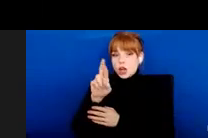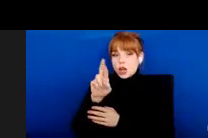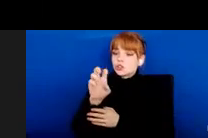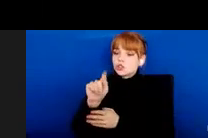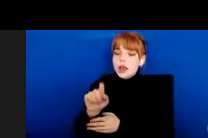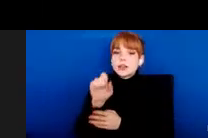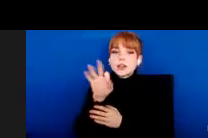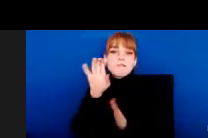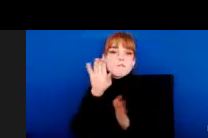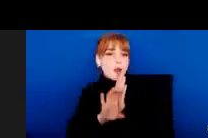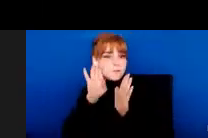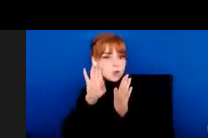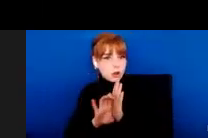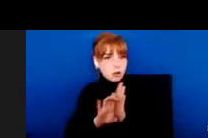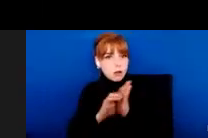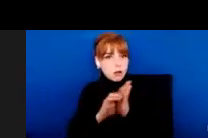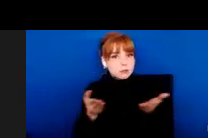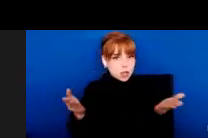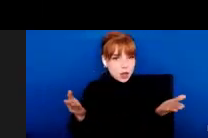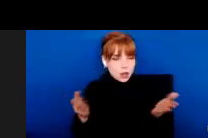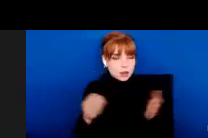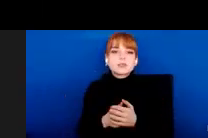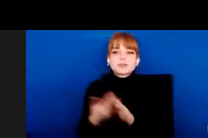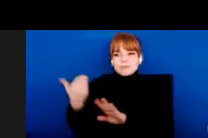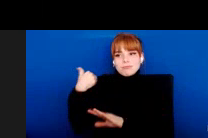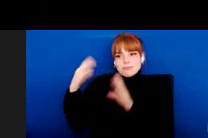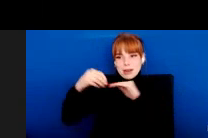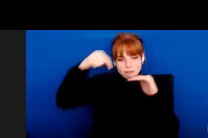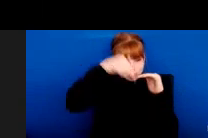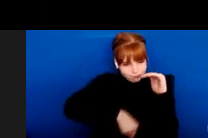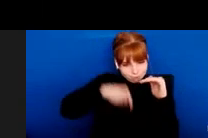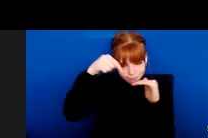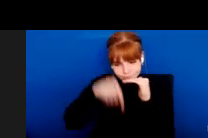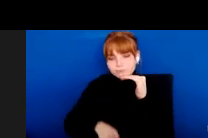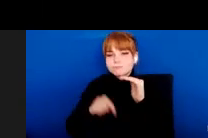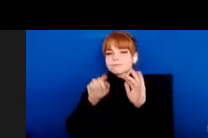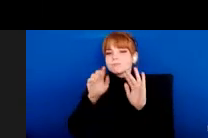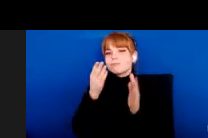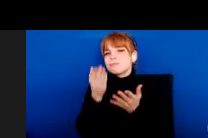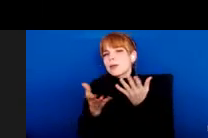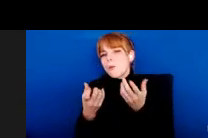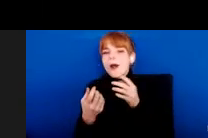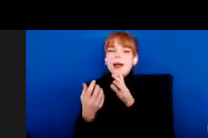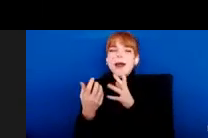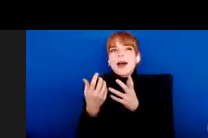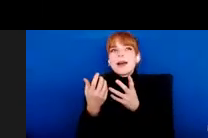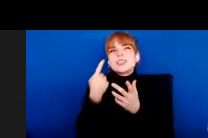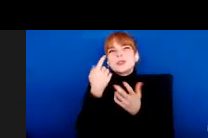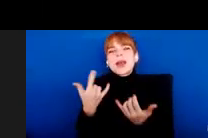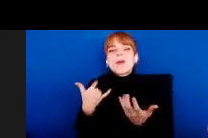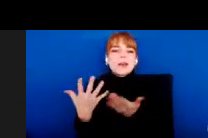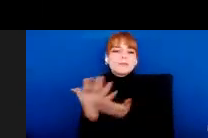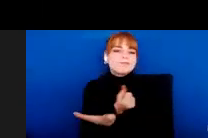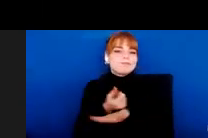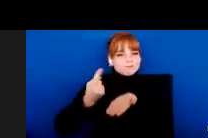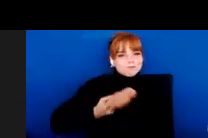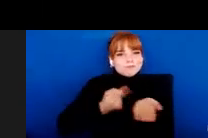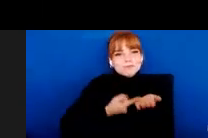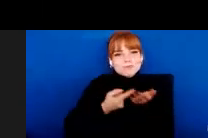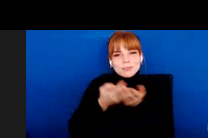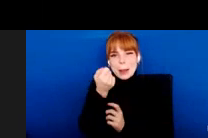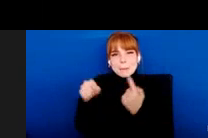objects. That was something we went into some detail on. I want to just briefly maybe refresh people's memory a bit on that requirement.